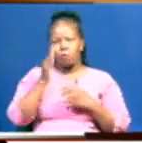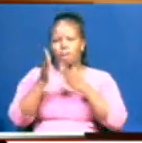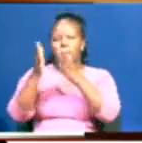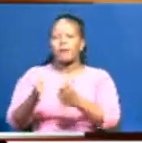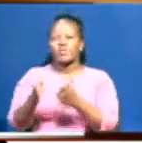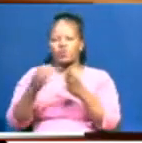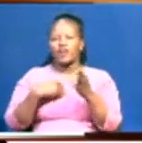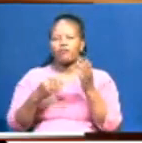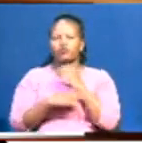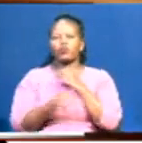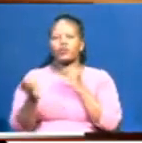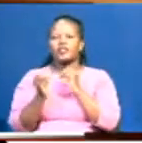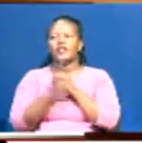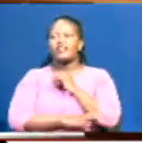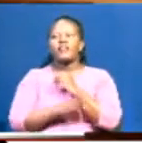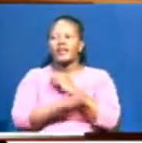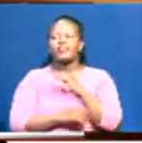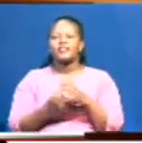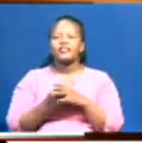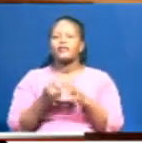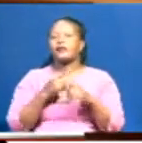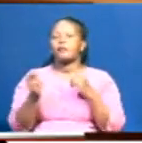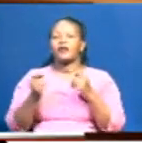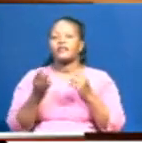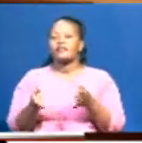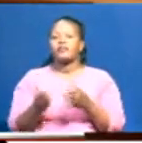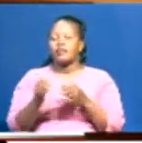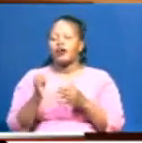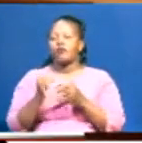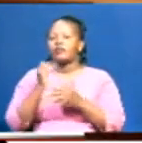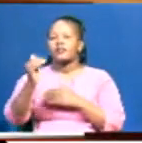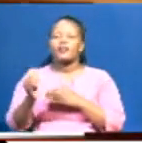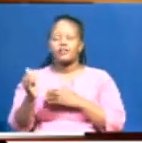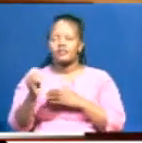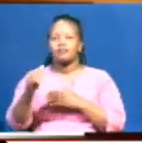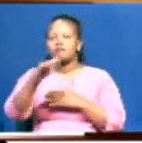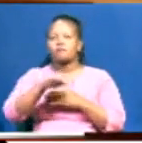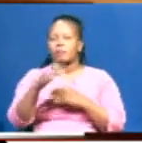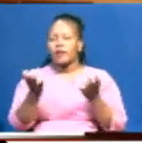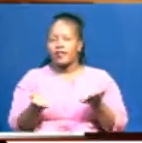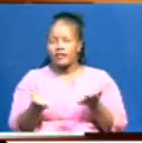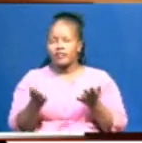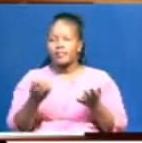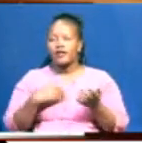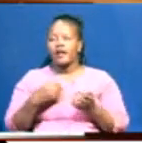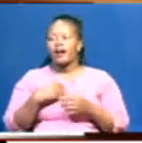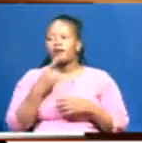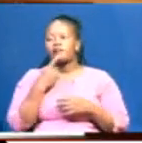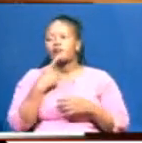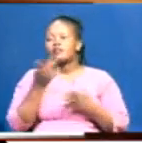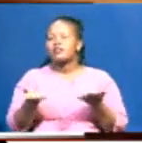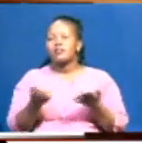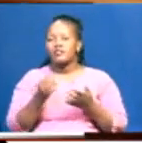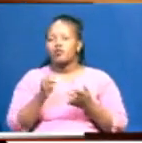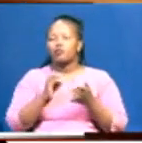country, but then he goes to the next level because you don't prosecute yourself and the charges are withdrawn against